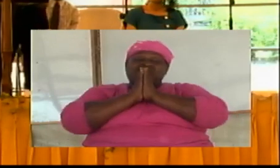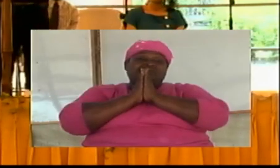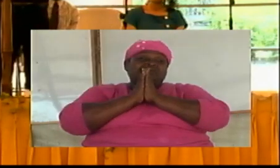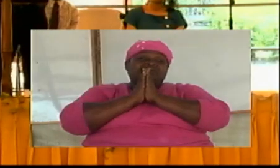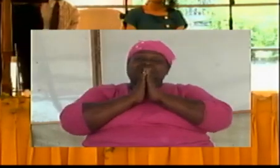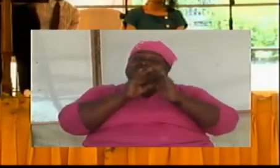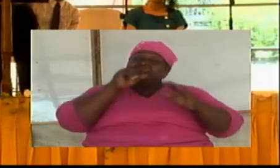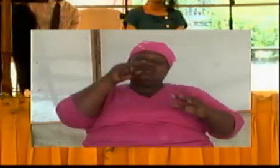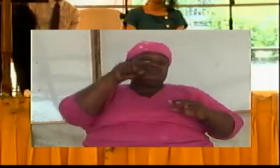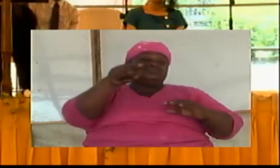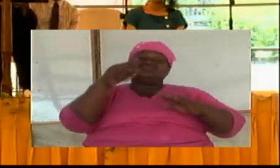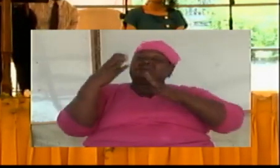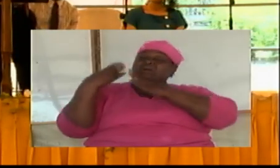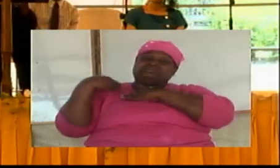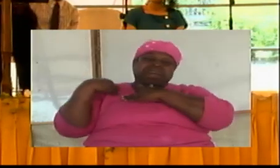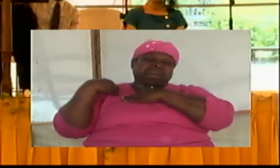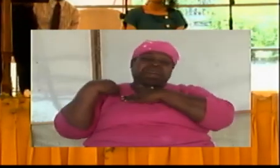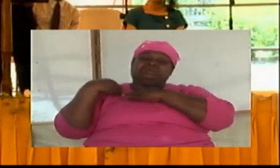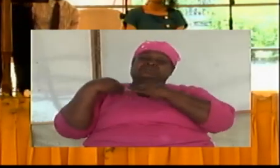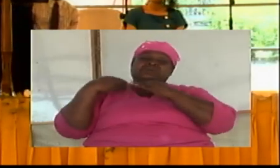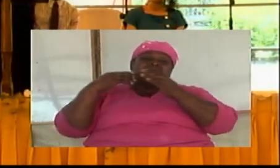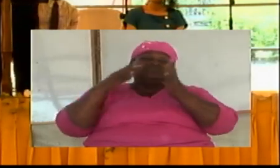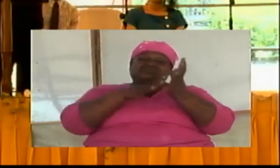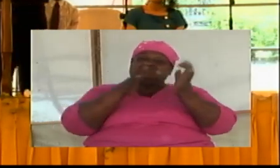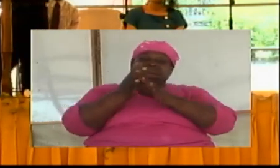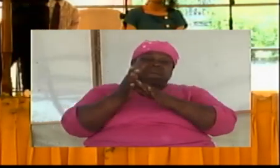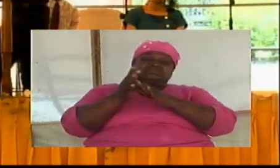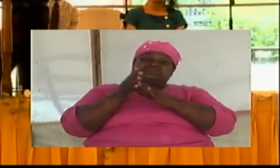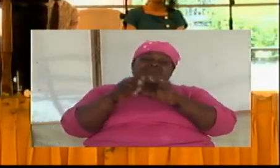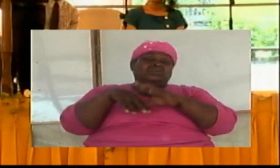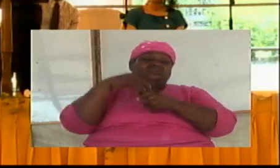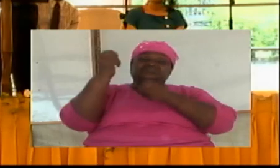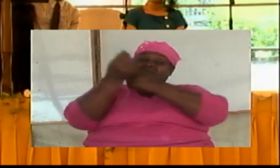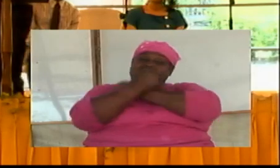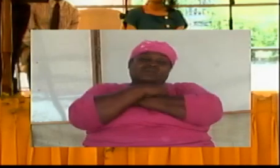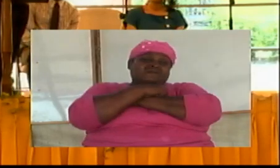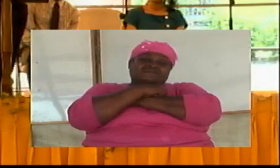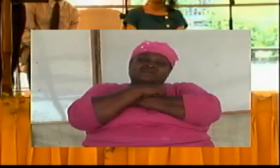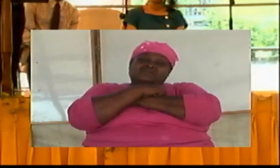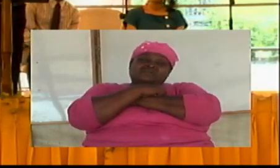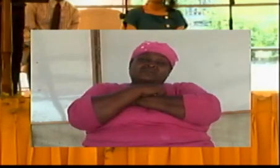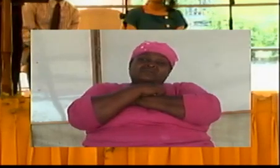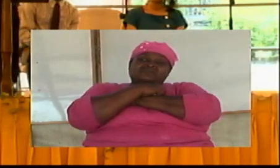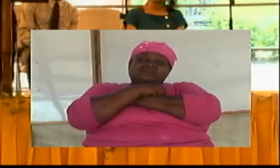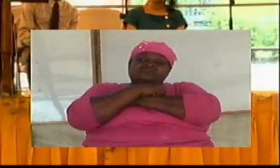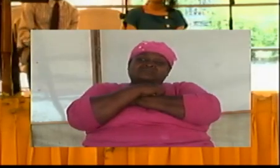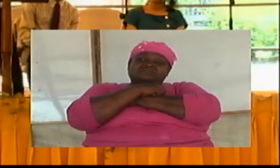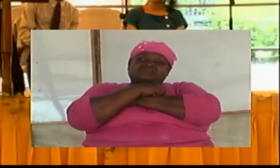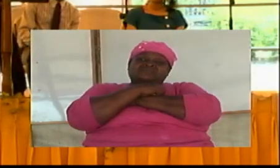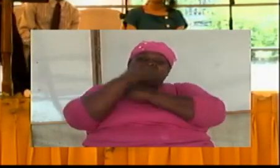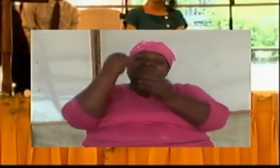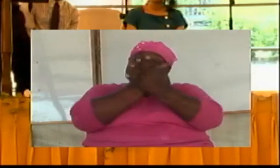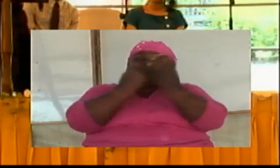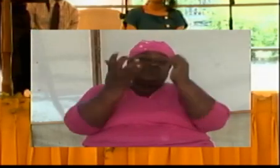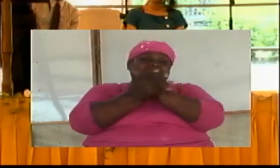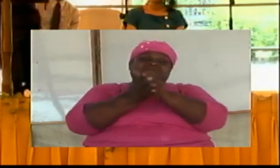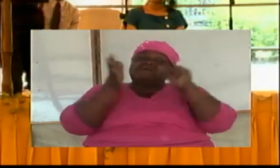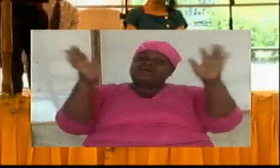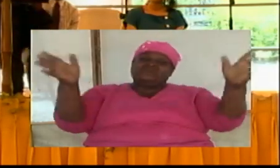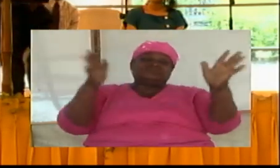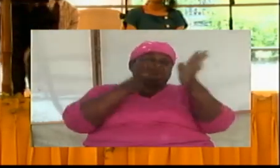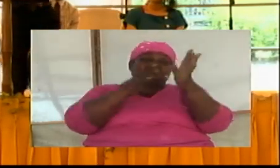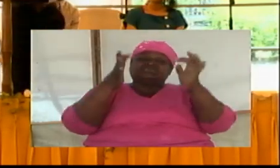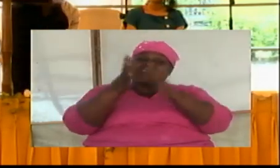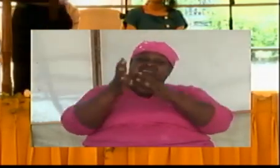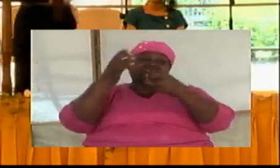the selfless sacrifice that he made. Praise the Lord Jesus. I don't want to drive anyone into fear, telling them